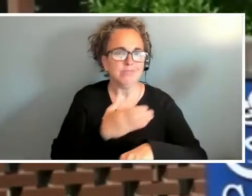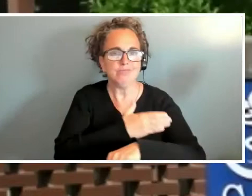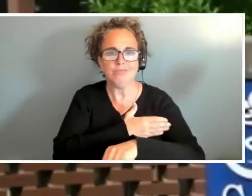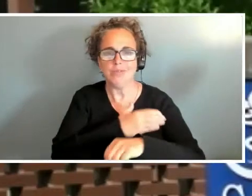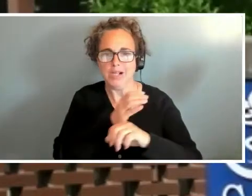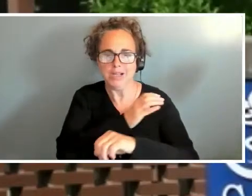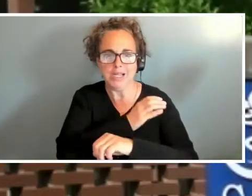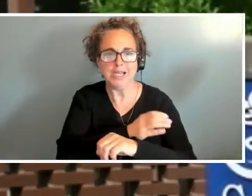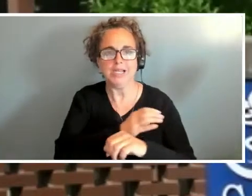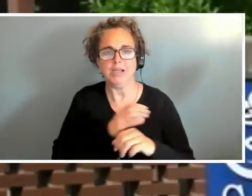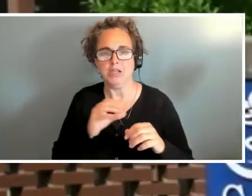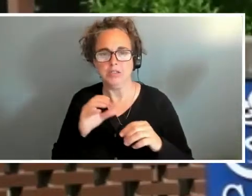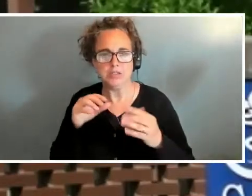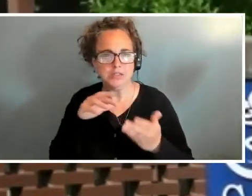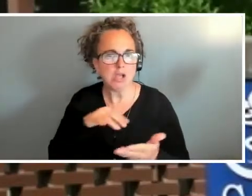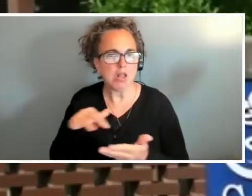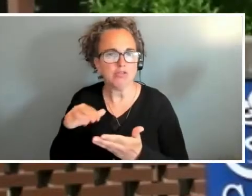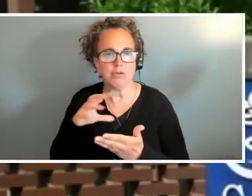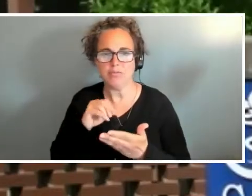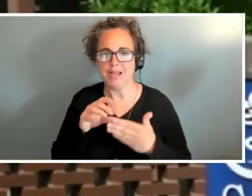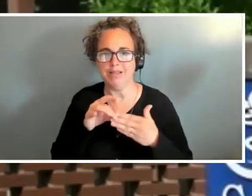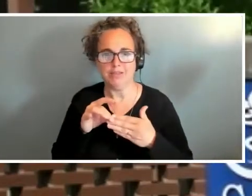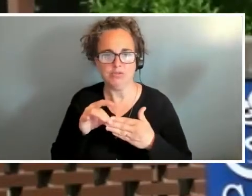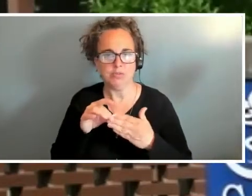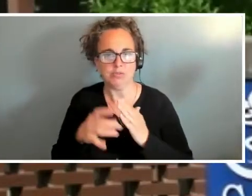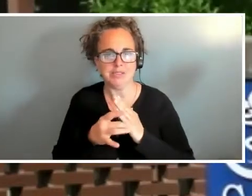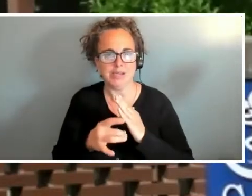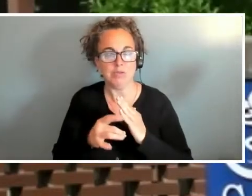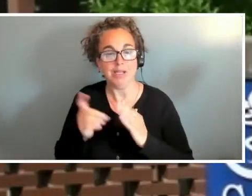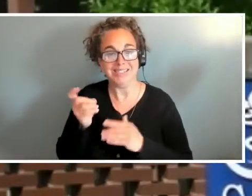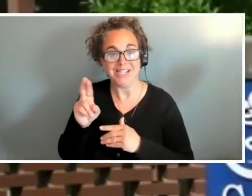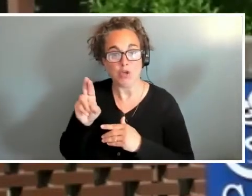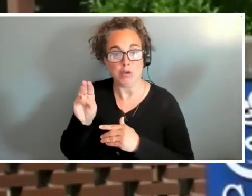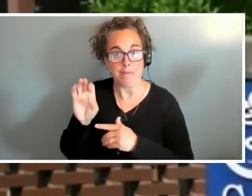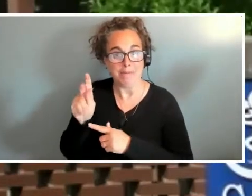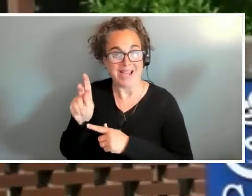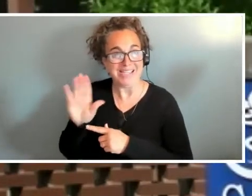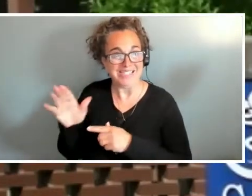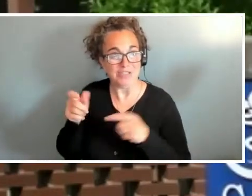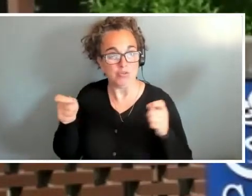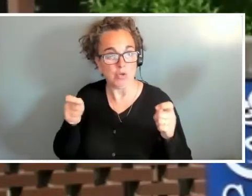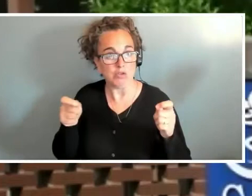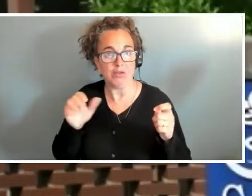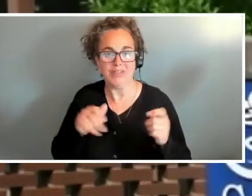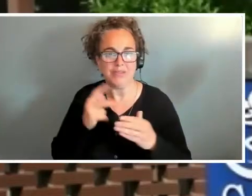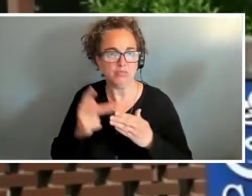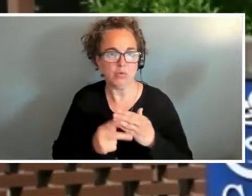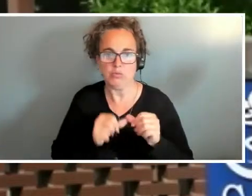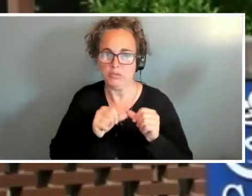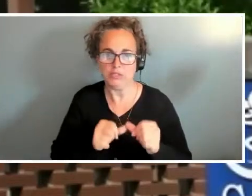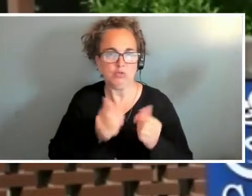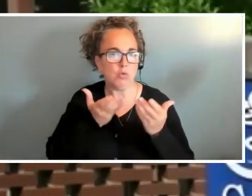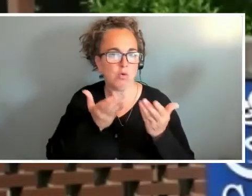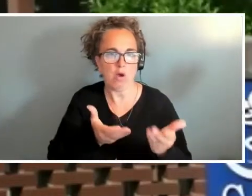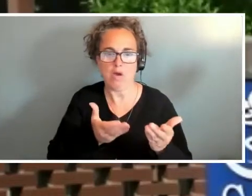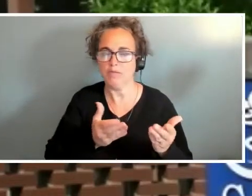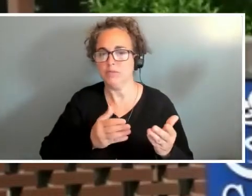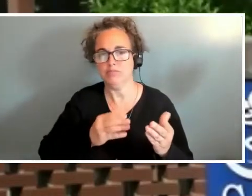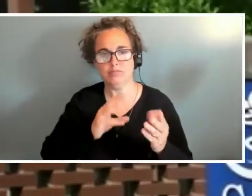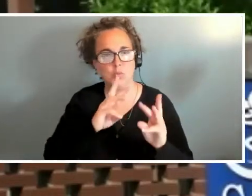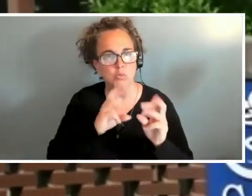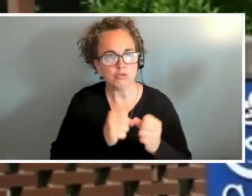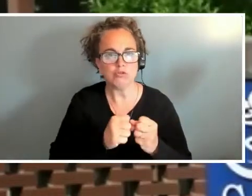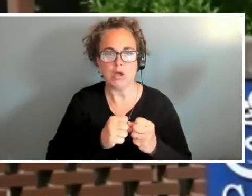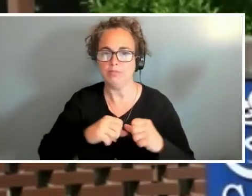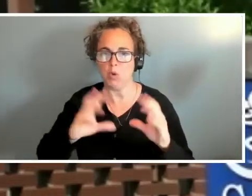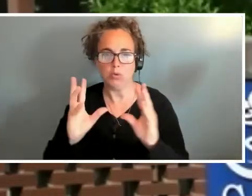leadership skills. Under the direction of Dr. Mack, the program will continue to offer workshops and symposiums that will be available